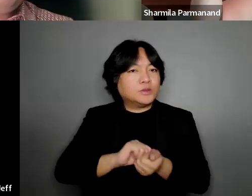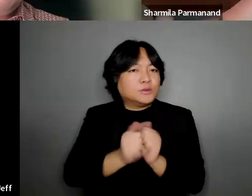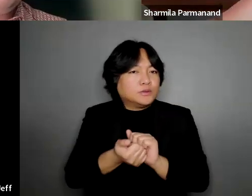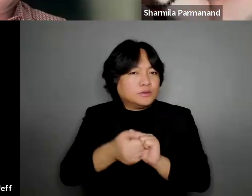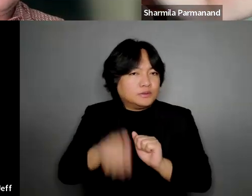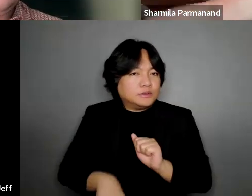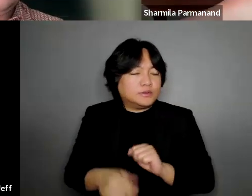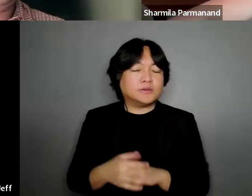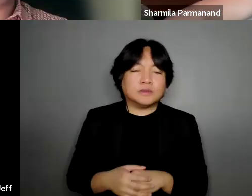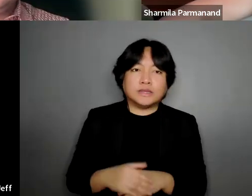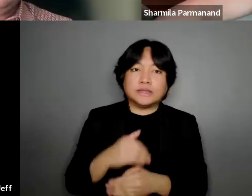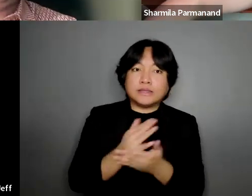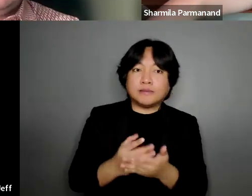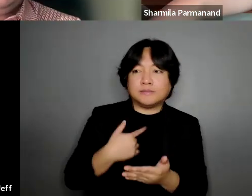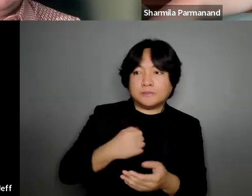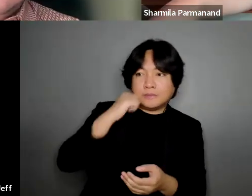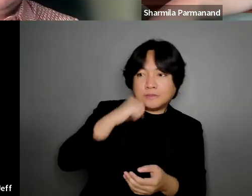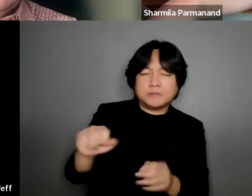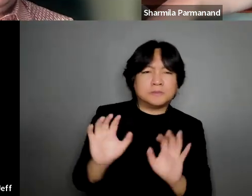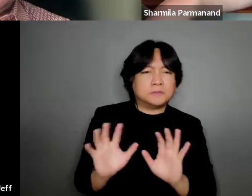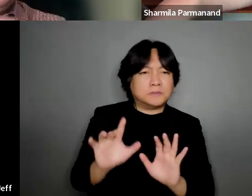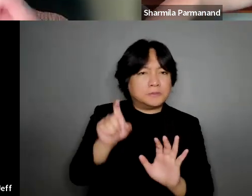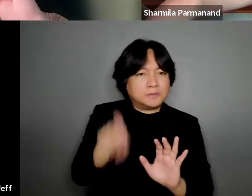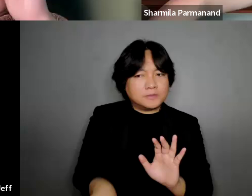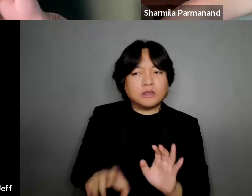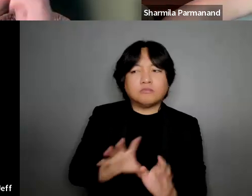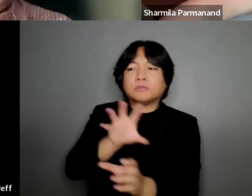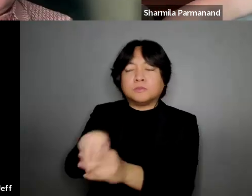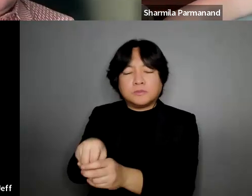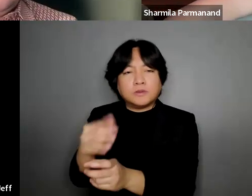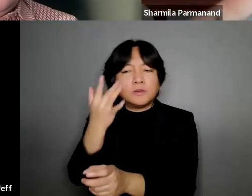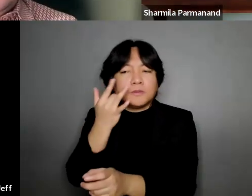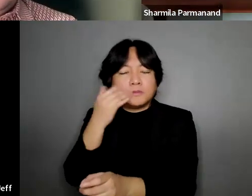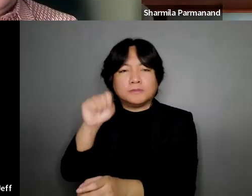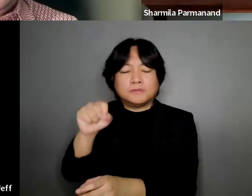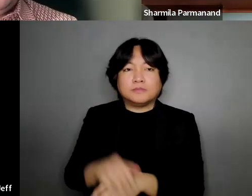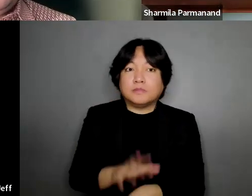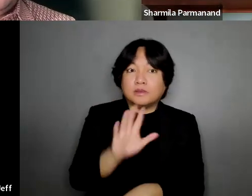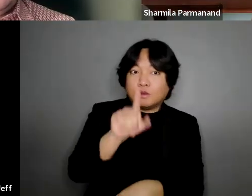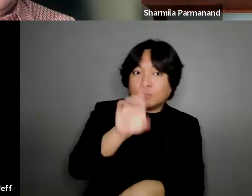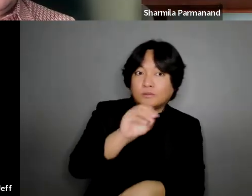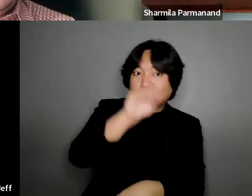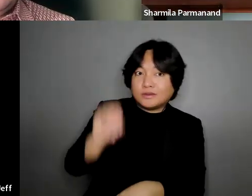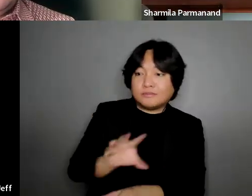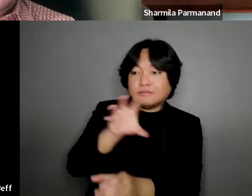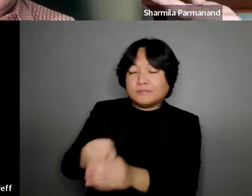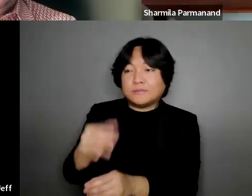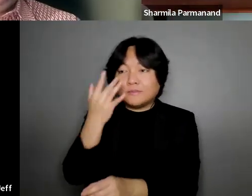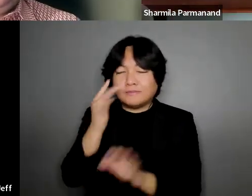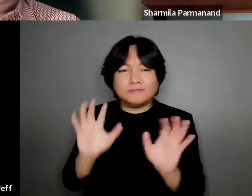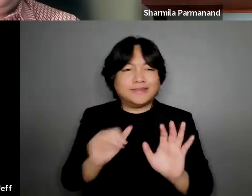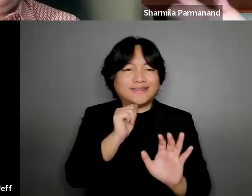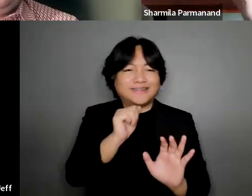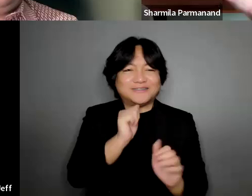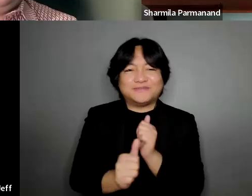kailangan i-resist yung neoliberal culture ng academia. Pero hindi pwede fully kasi we're trying to stay in it for now, right? So yun.